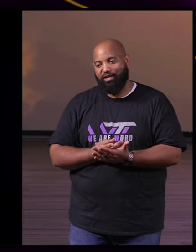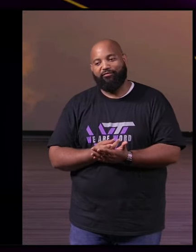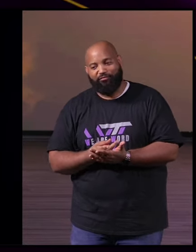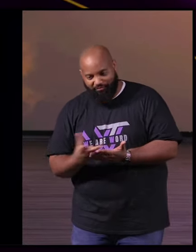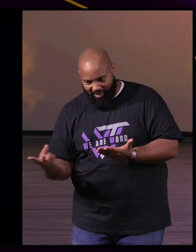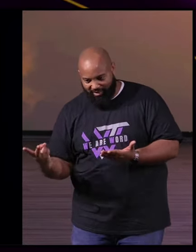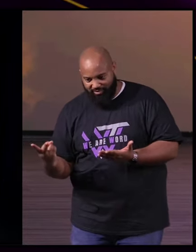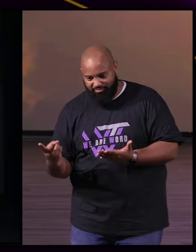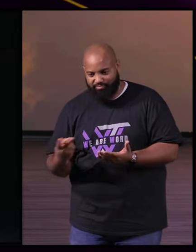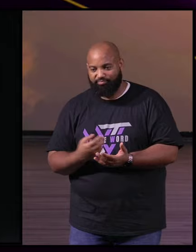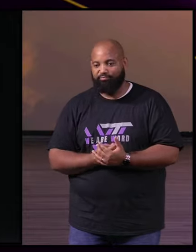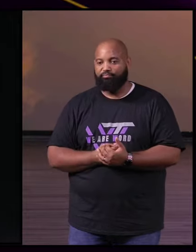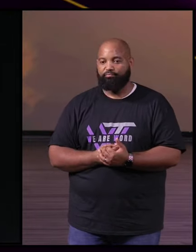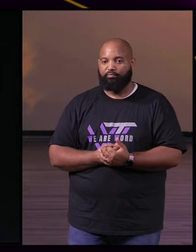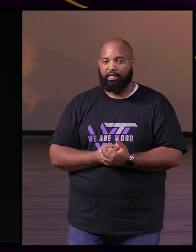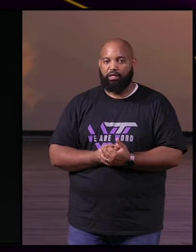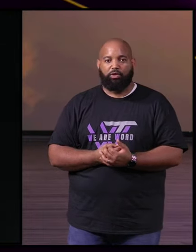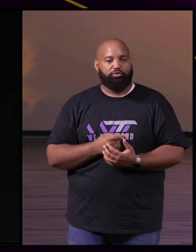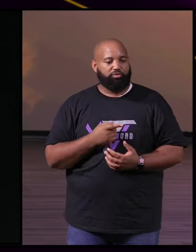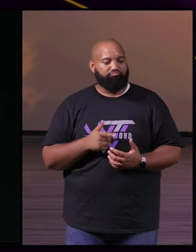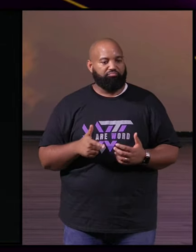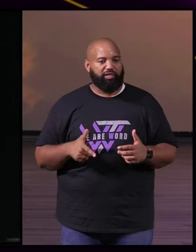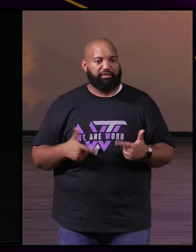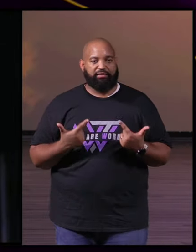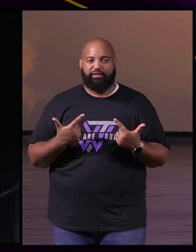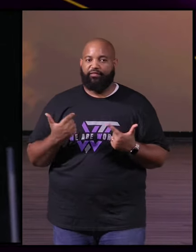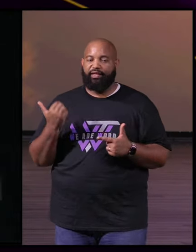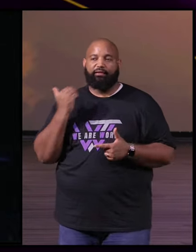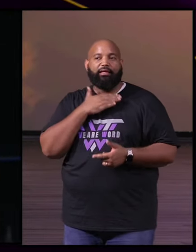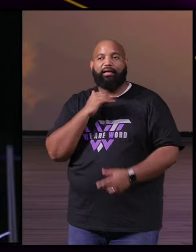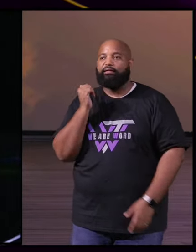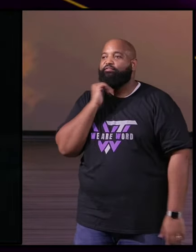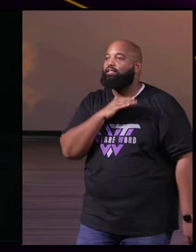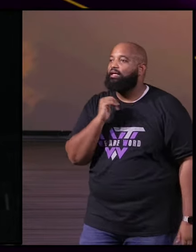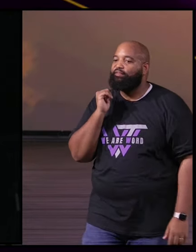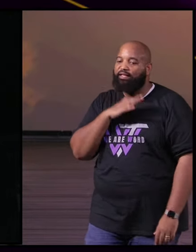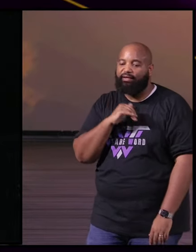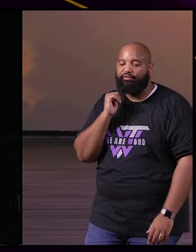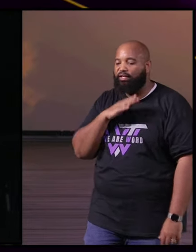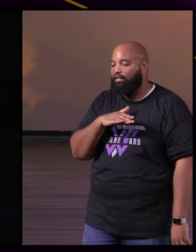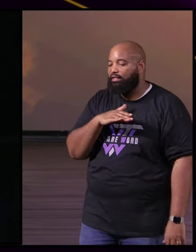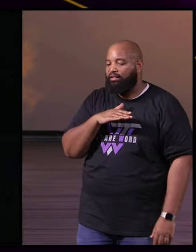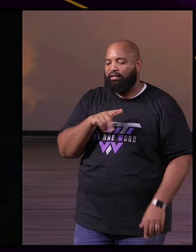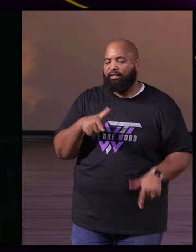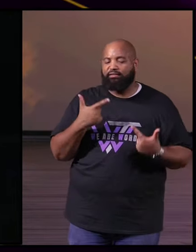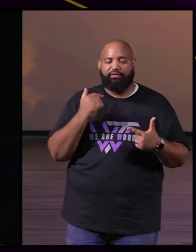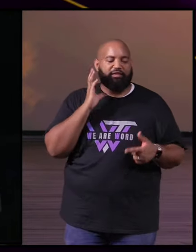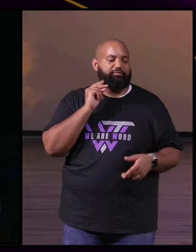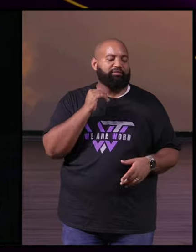So he lives a lie, and now God is like, hold up, bro.